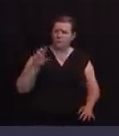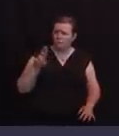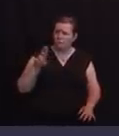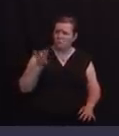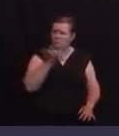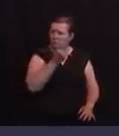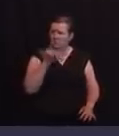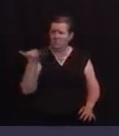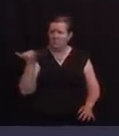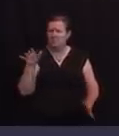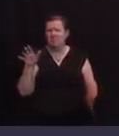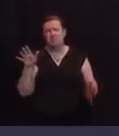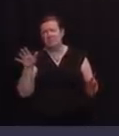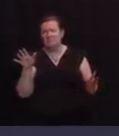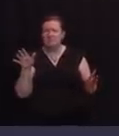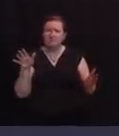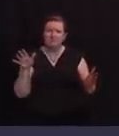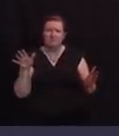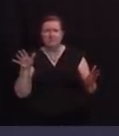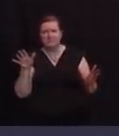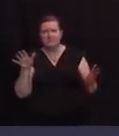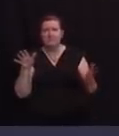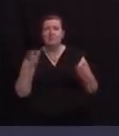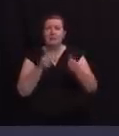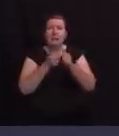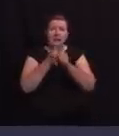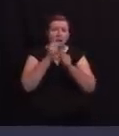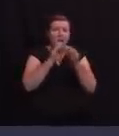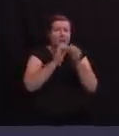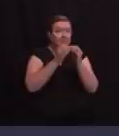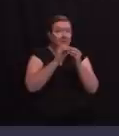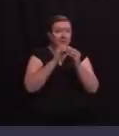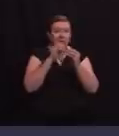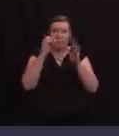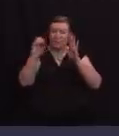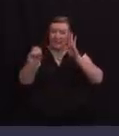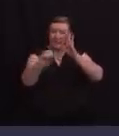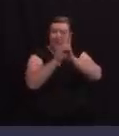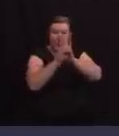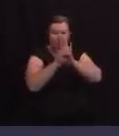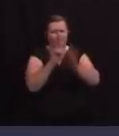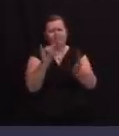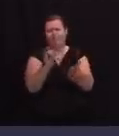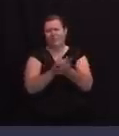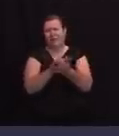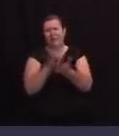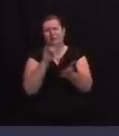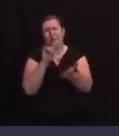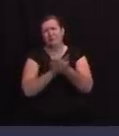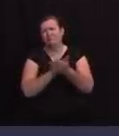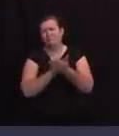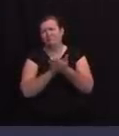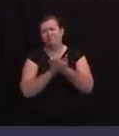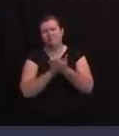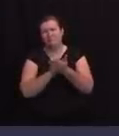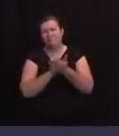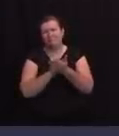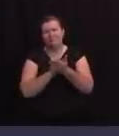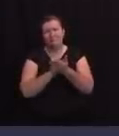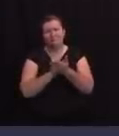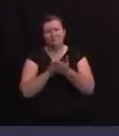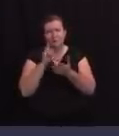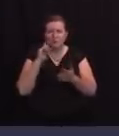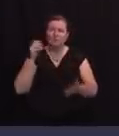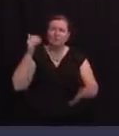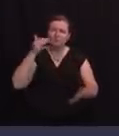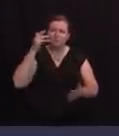folks should not expect every single number to go to zero and stay at zero forever and always, that it'll be in our midst. My gut, I